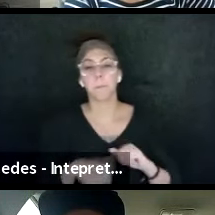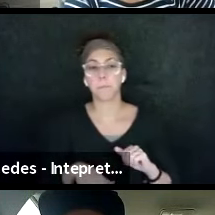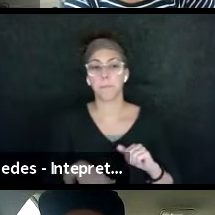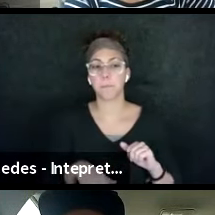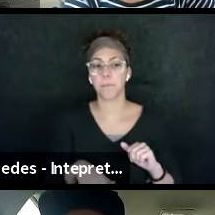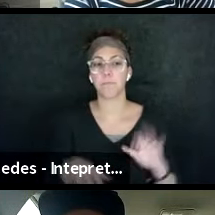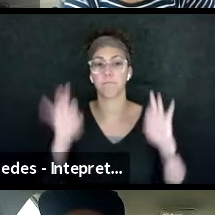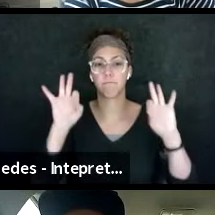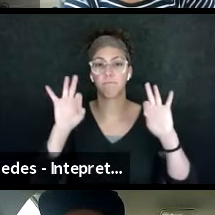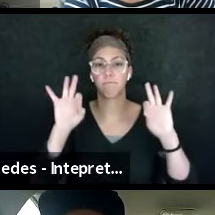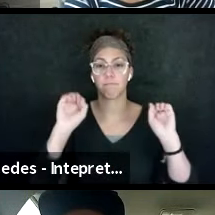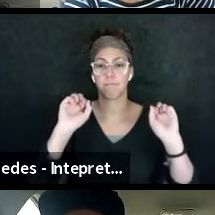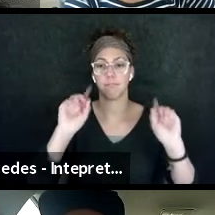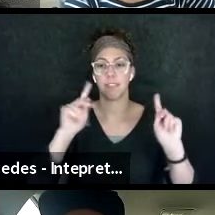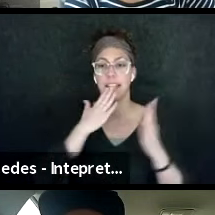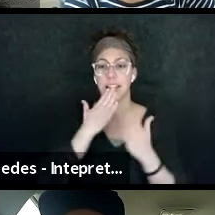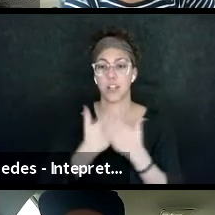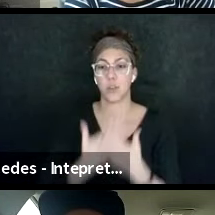Great. Thank you, Liz.